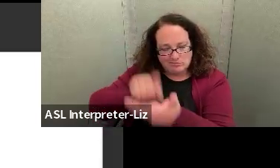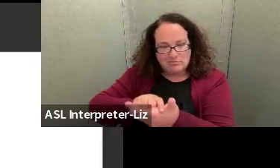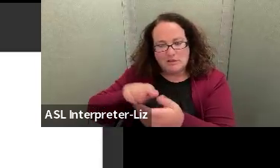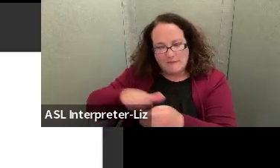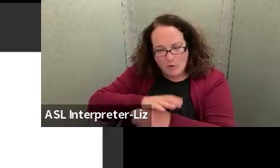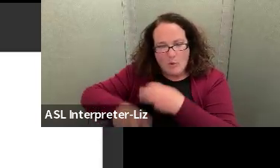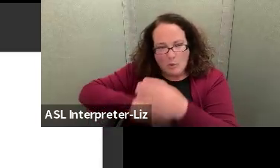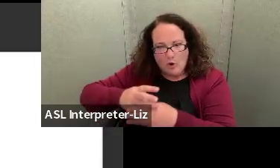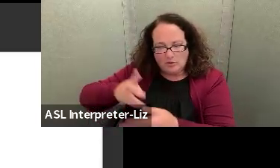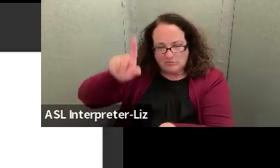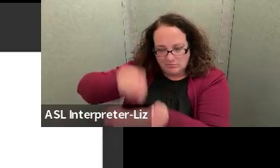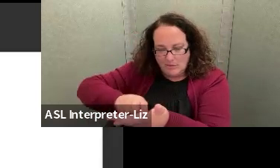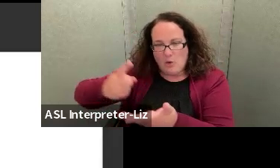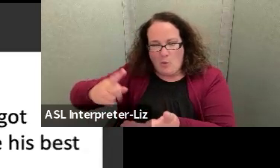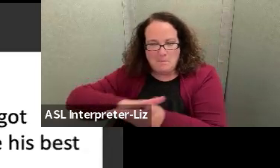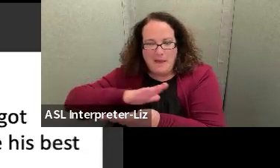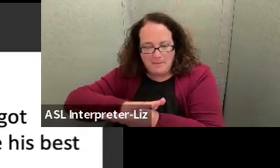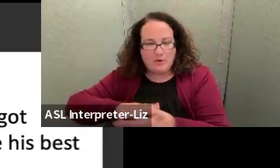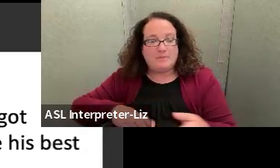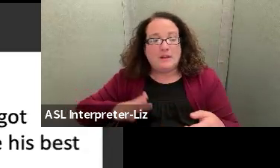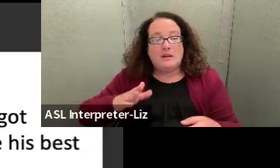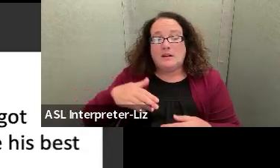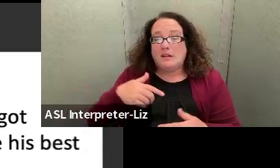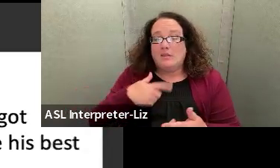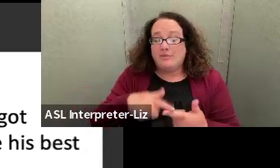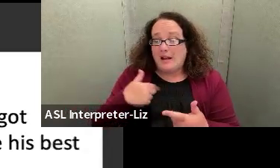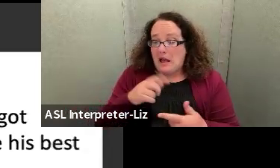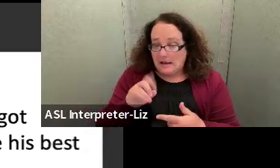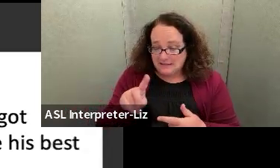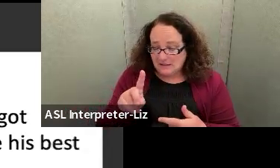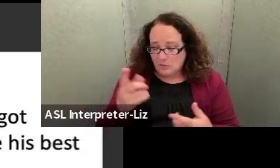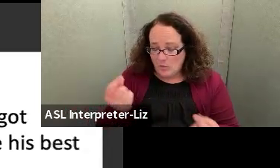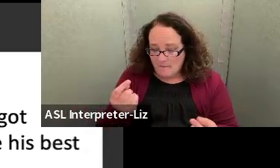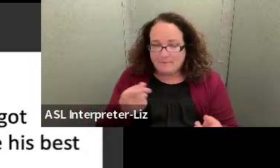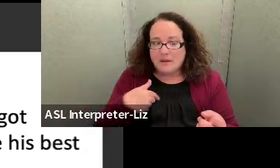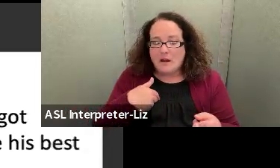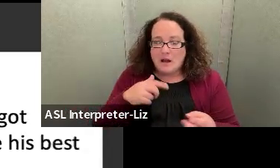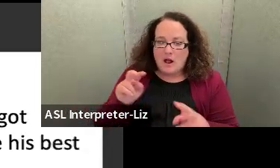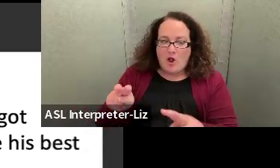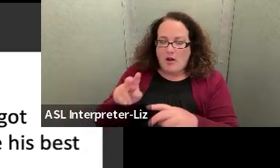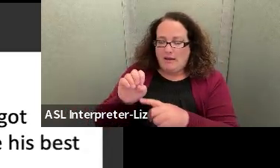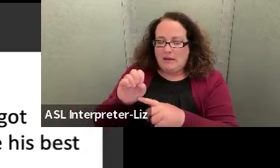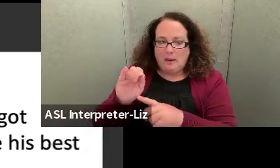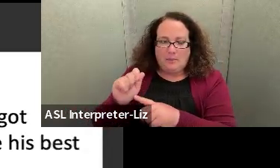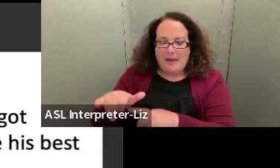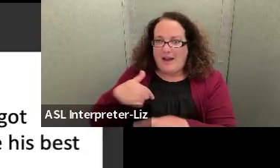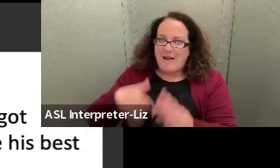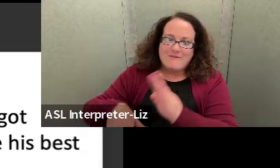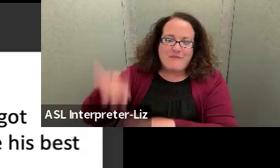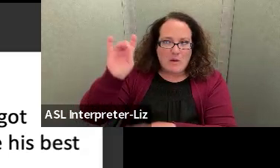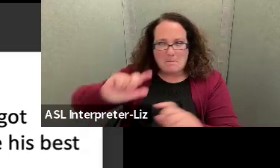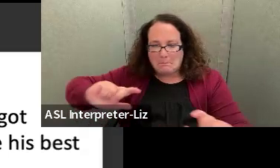one little piece of paper? So next slide. So what I did is I went on eBay and I found the biggest map in the world that I could